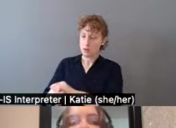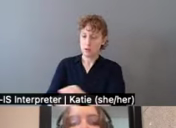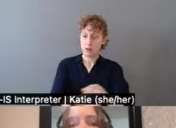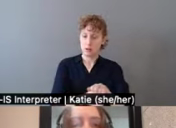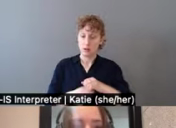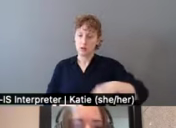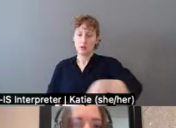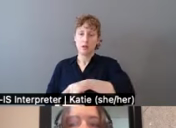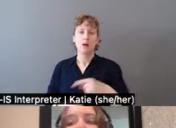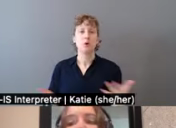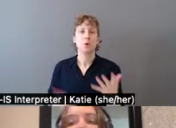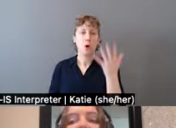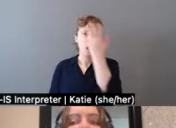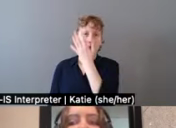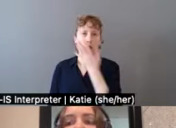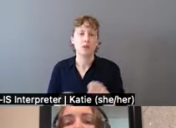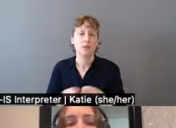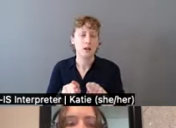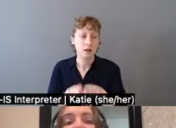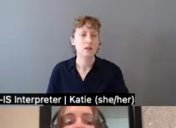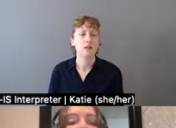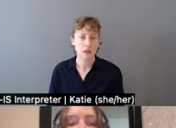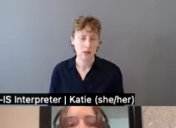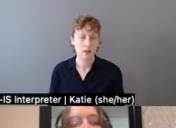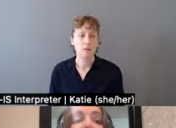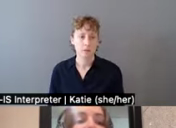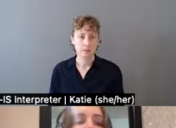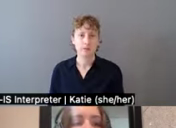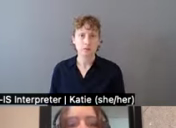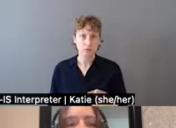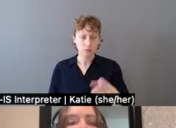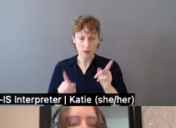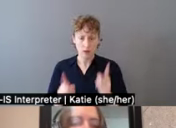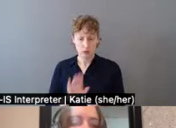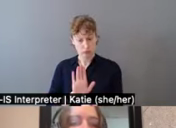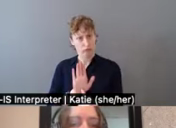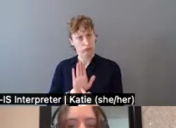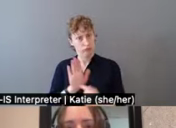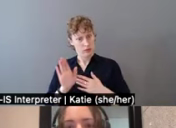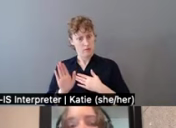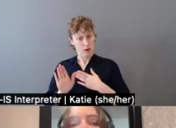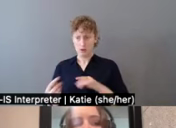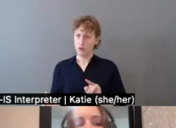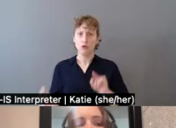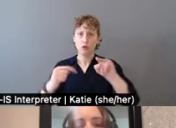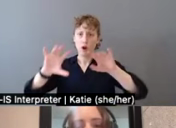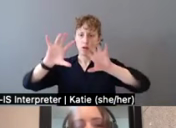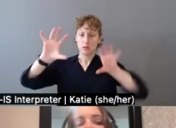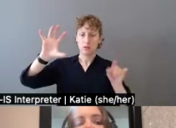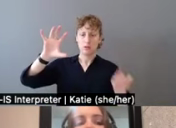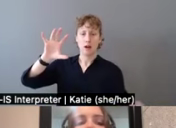cross-continental collaboration and not one organization leading others, but really a cooperation between